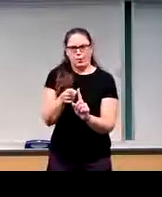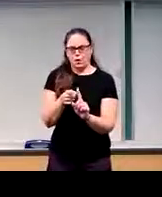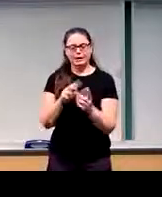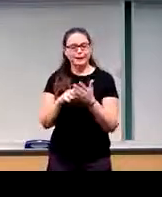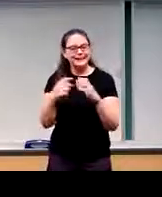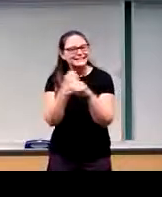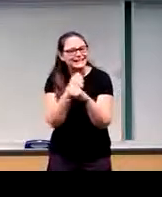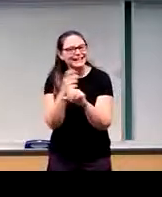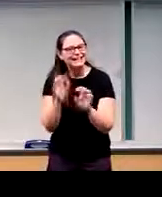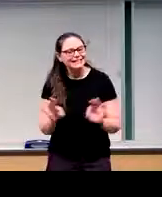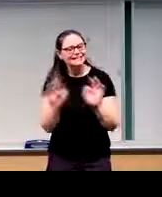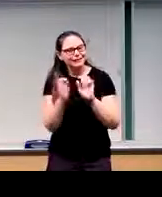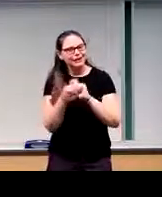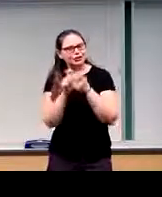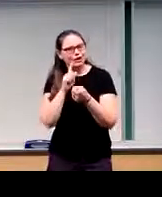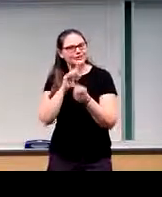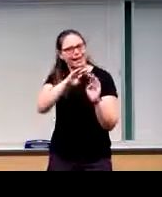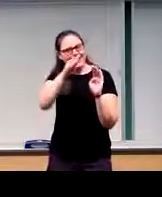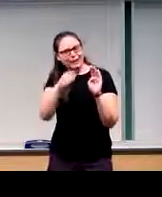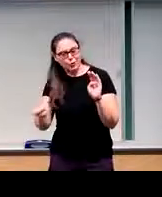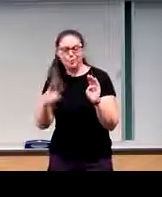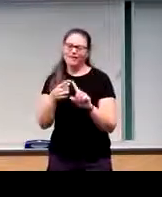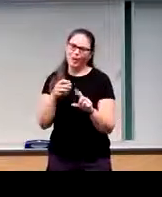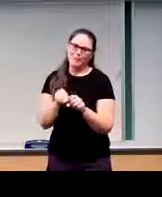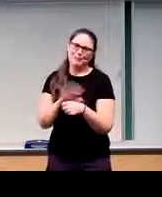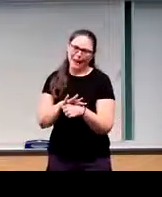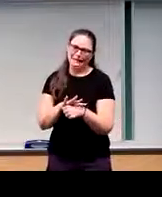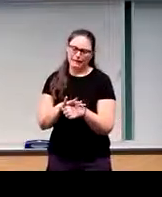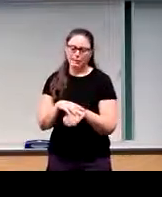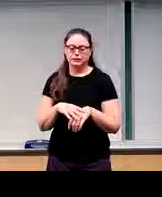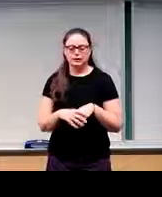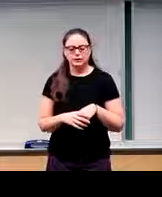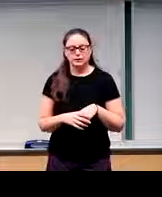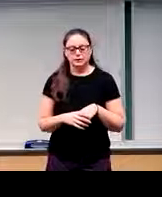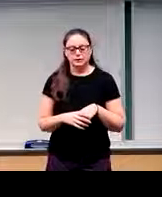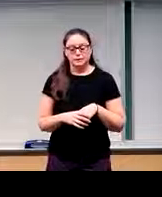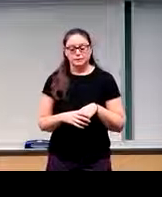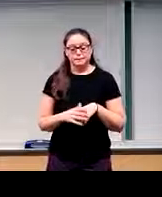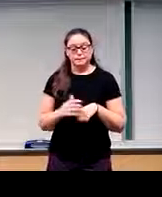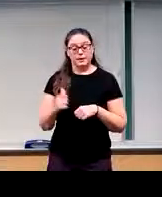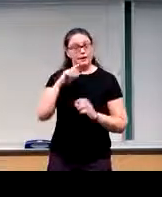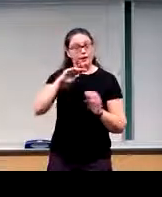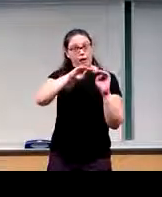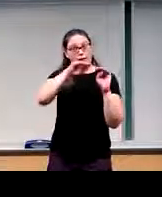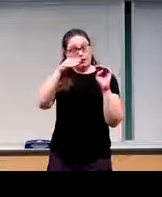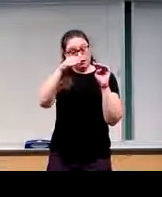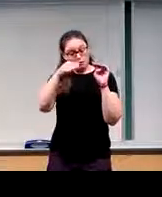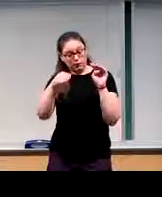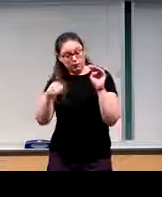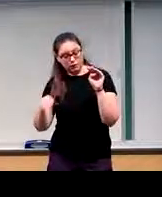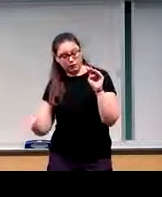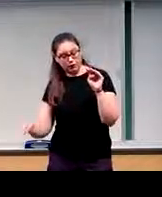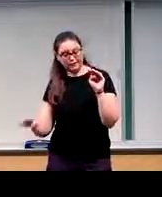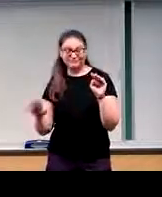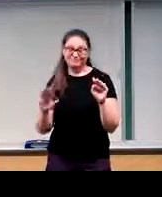statistically significant change in the slope due to the pandemic. Instead, the downward trend in companionship has